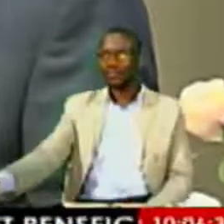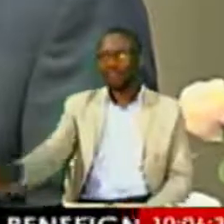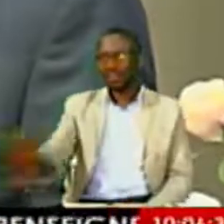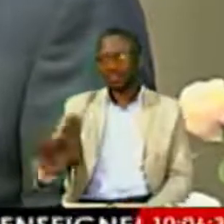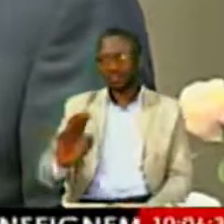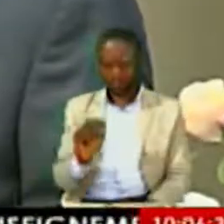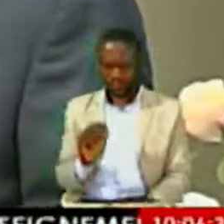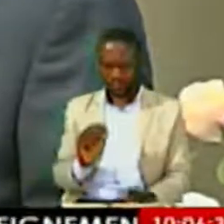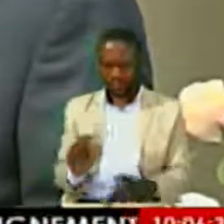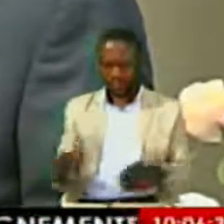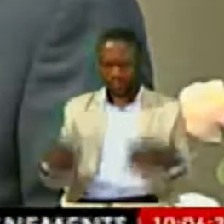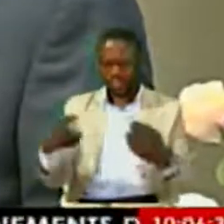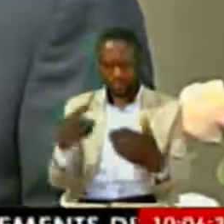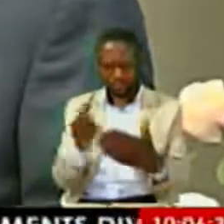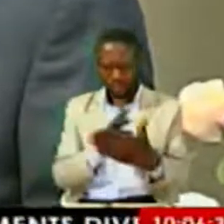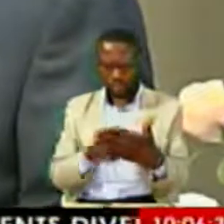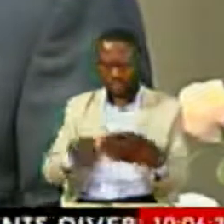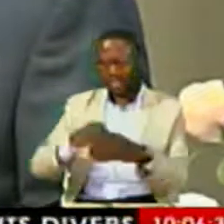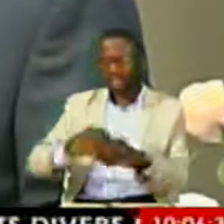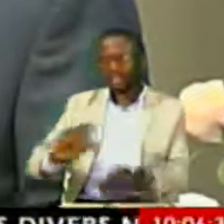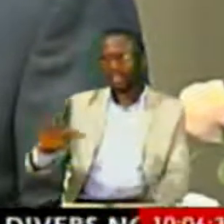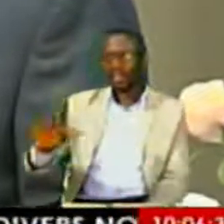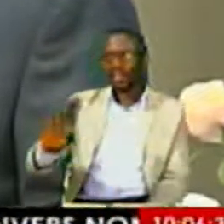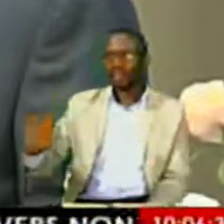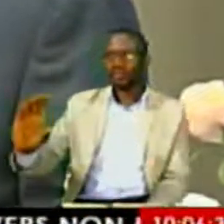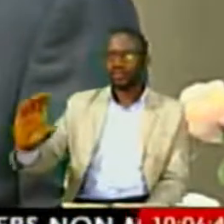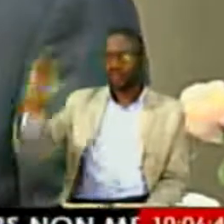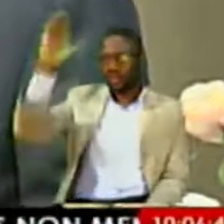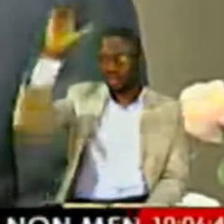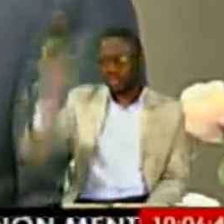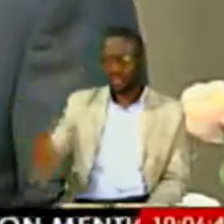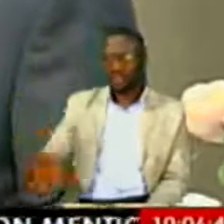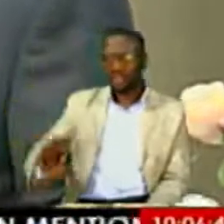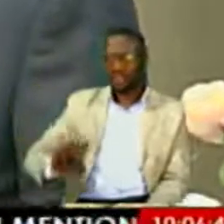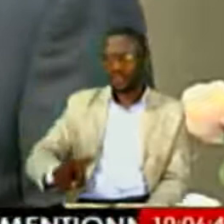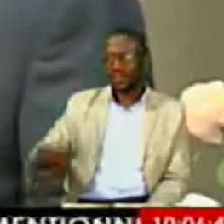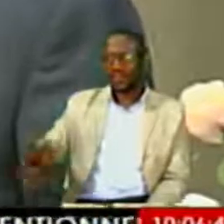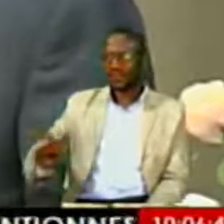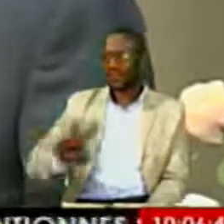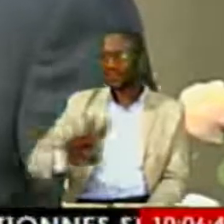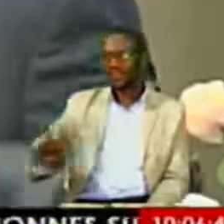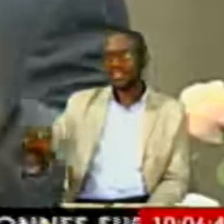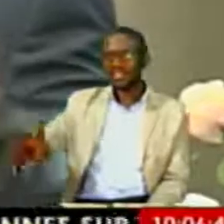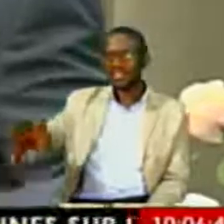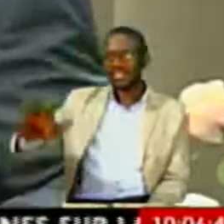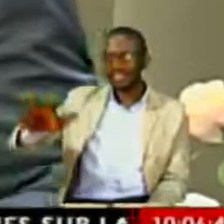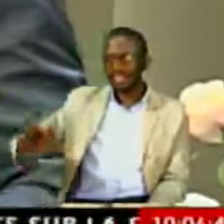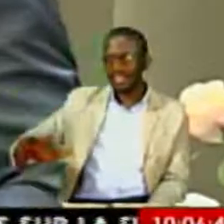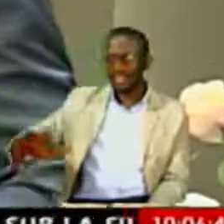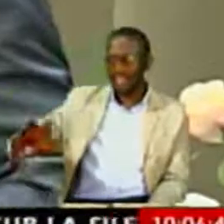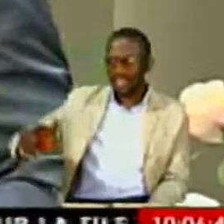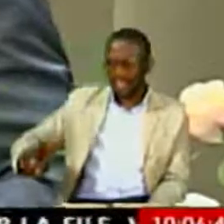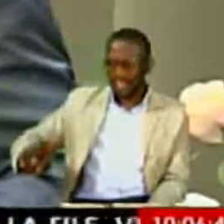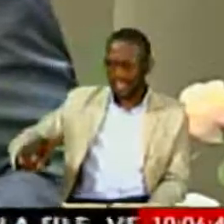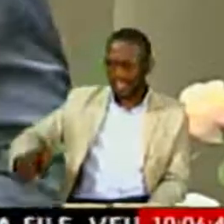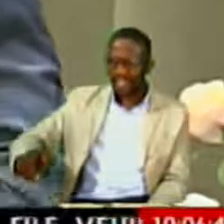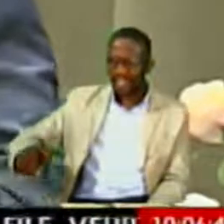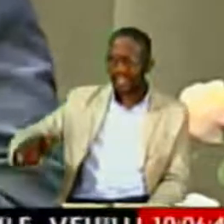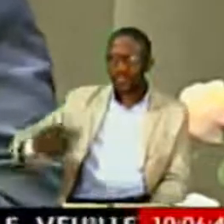chapitre 22. You can read it in Luke 22. À partir du verset 31, 32, 33. From verse